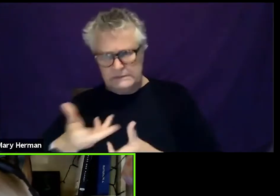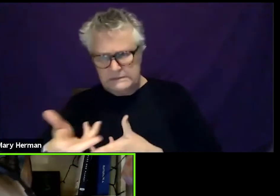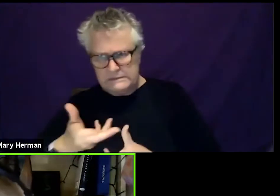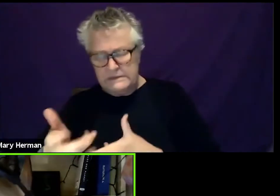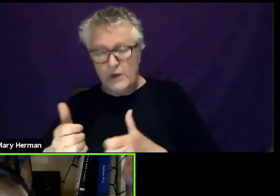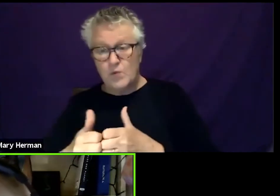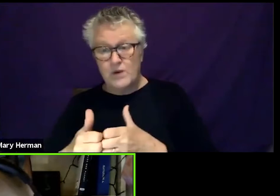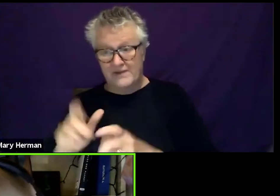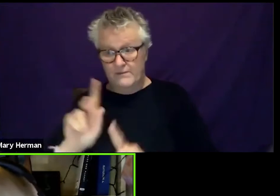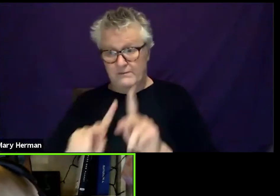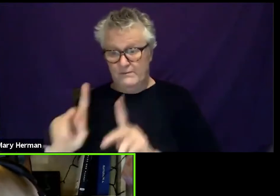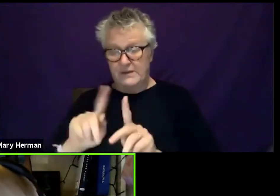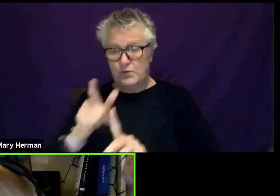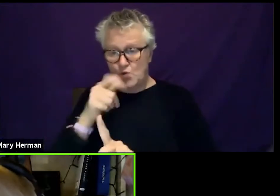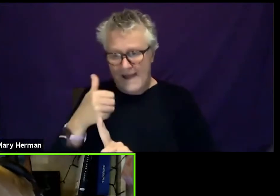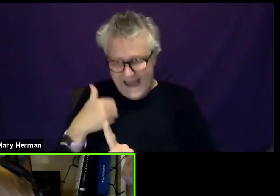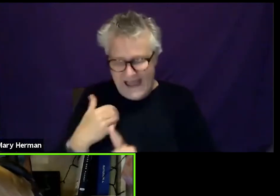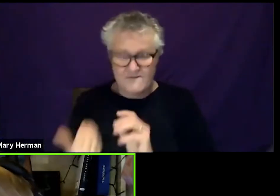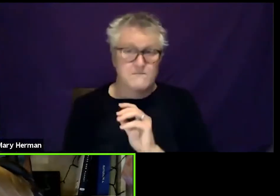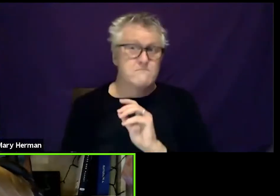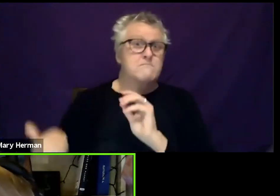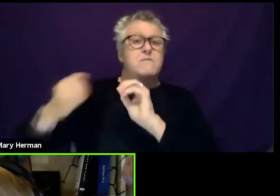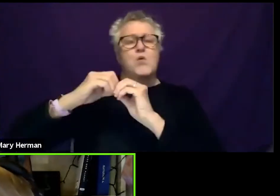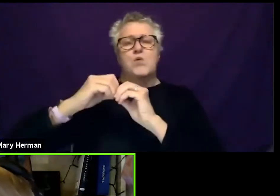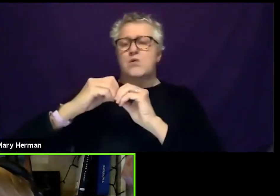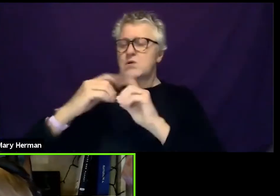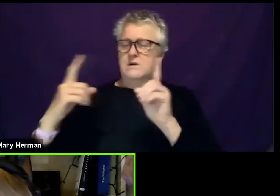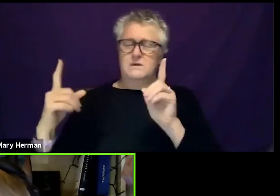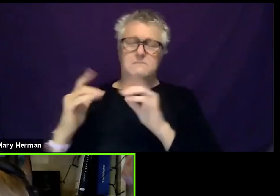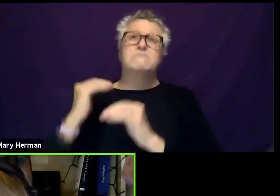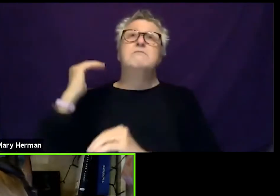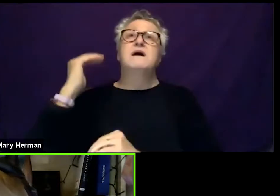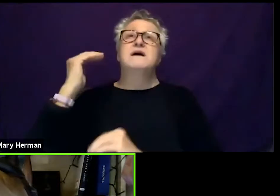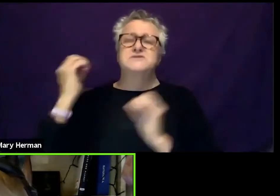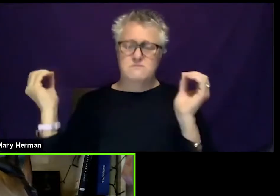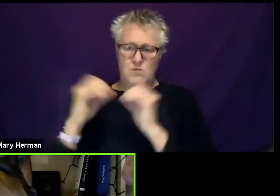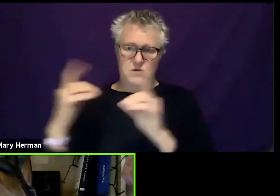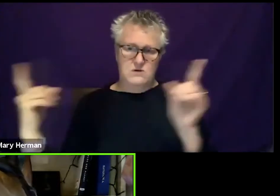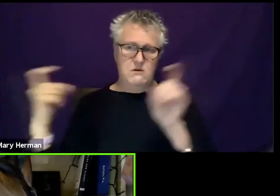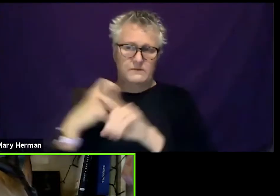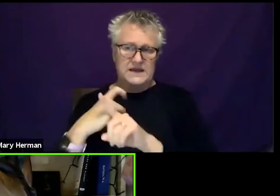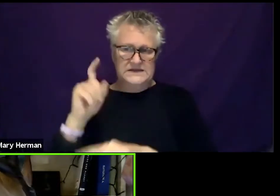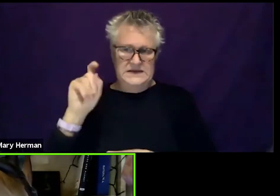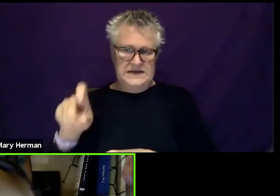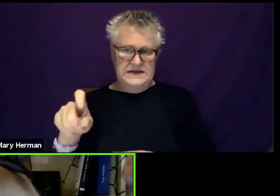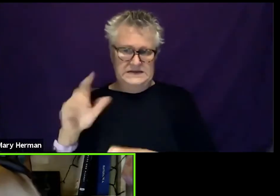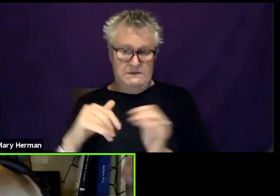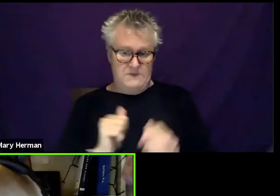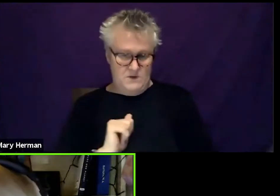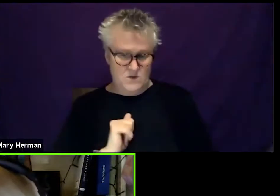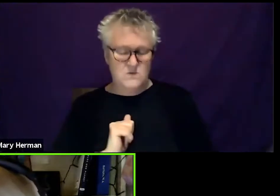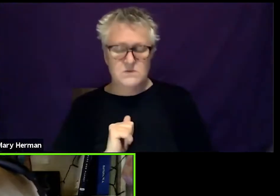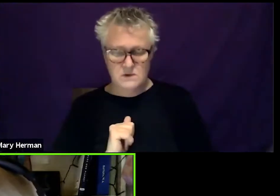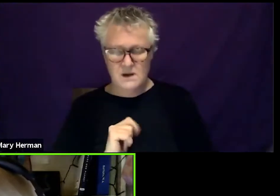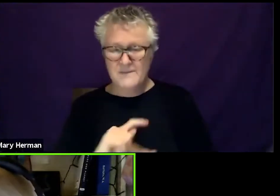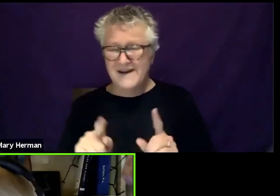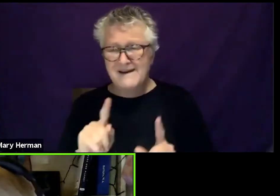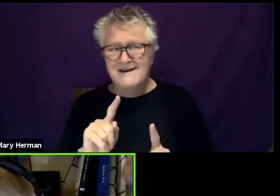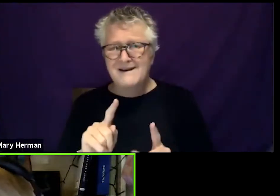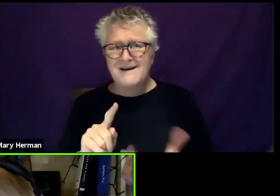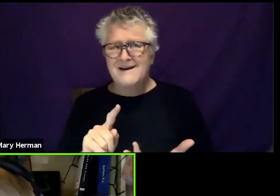needs and more complex disabilities than my own. And actually it makes no difference,